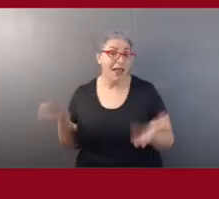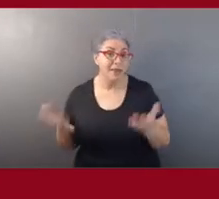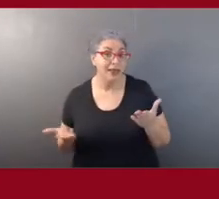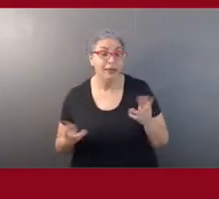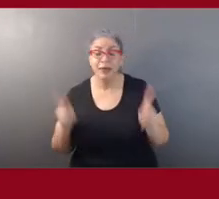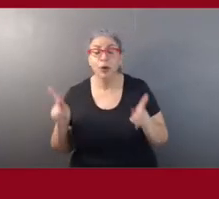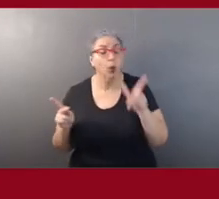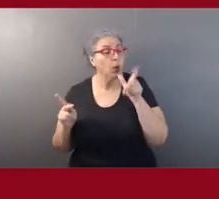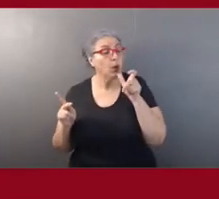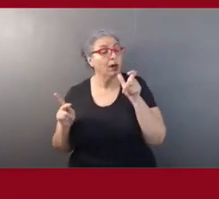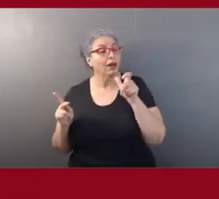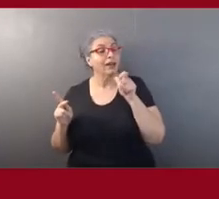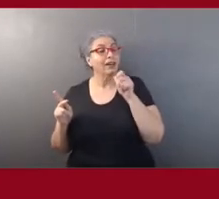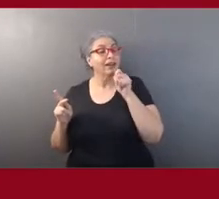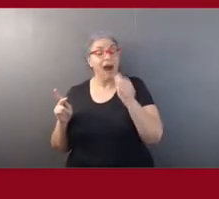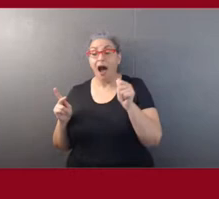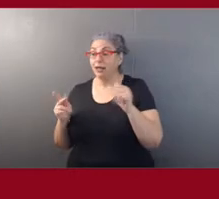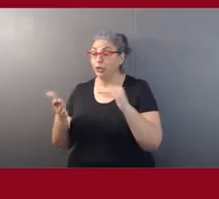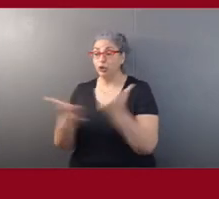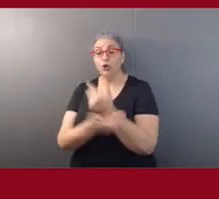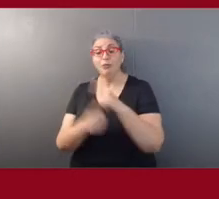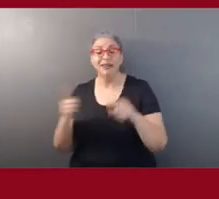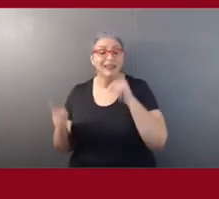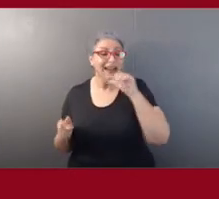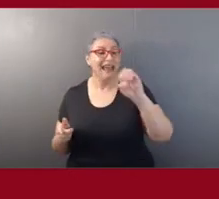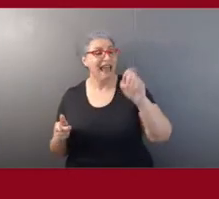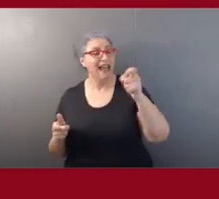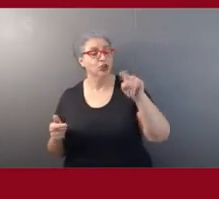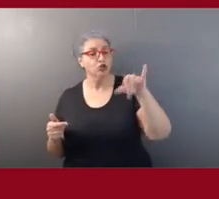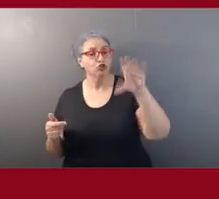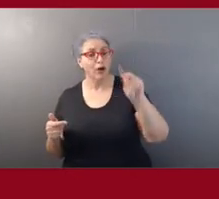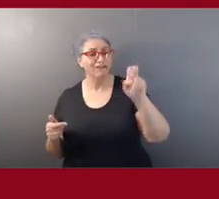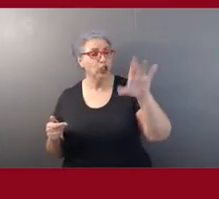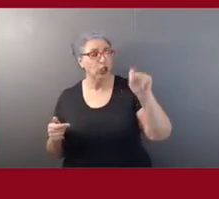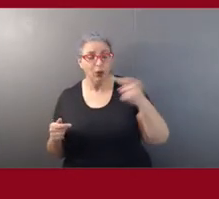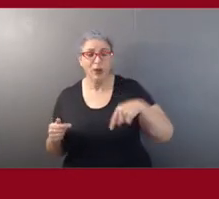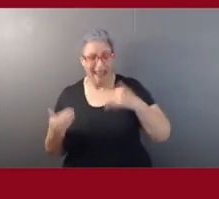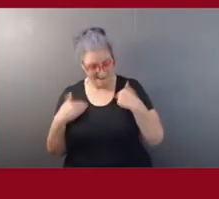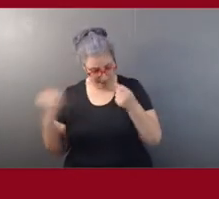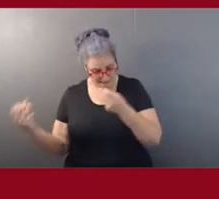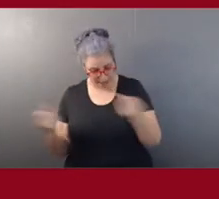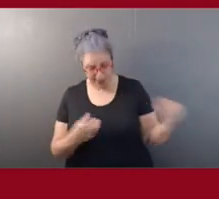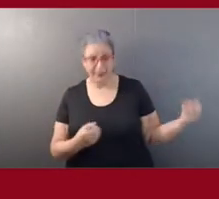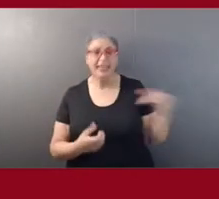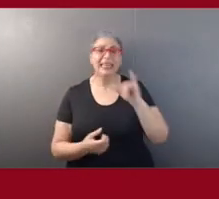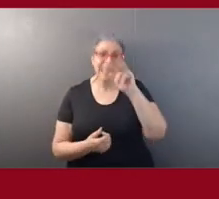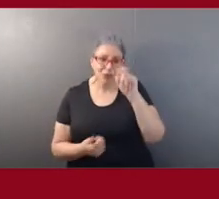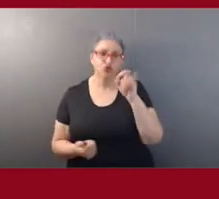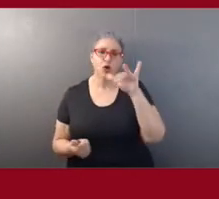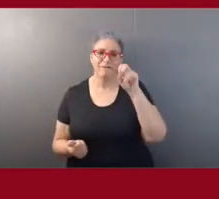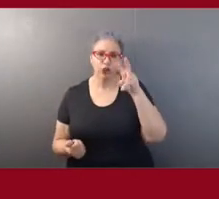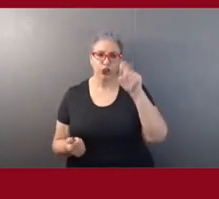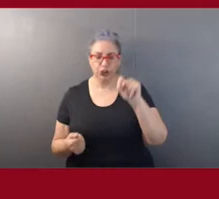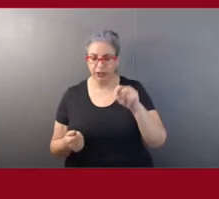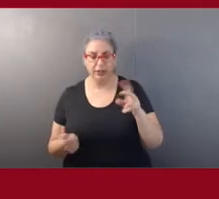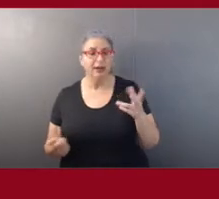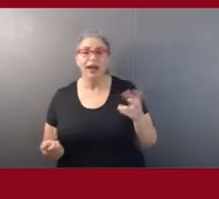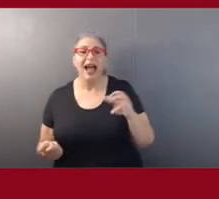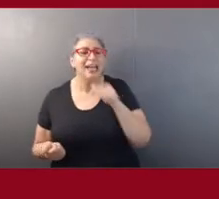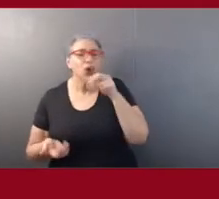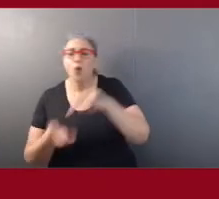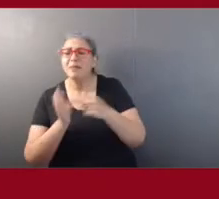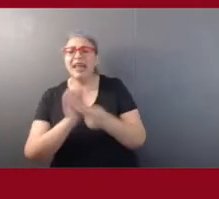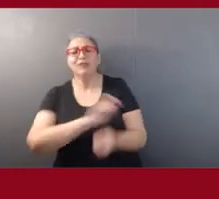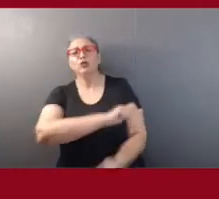are maybe not your everyday extrovert? We have lots of people amongst us who are introverts. So like understanding different ways of different, I'm not saying we have to